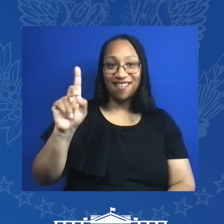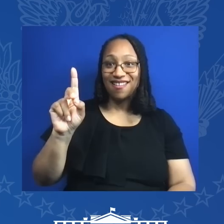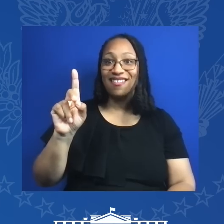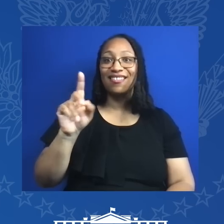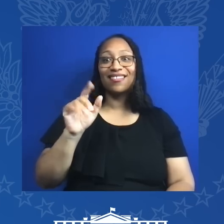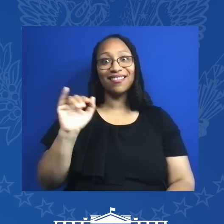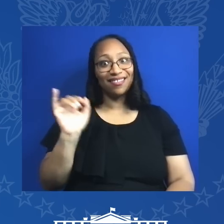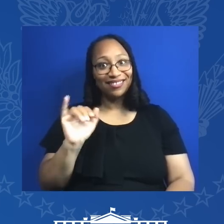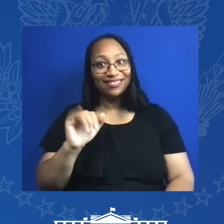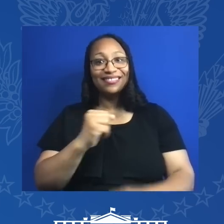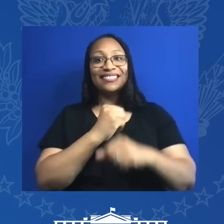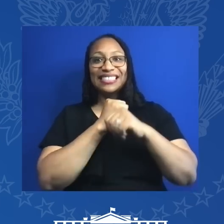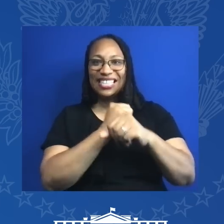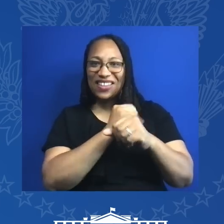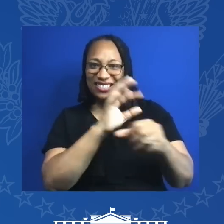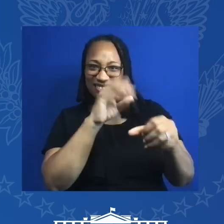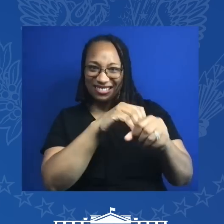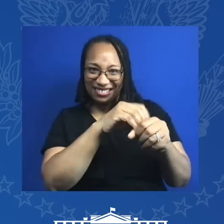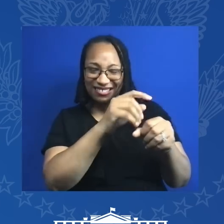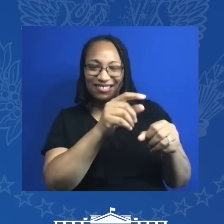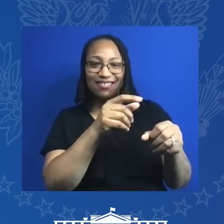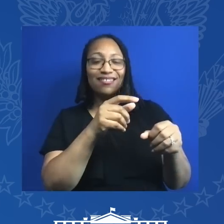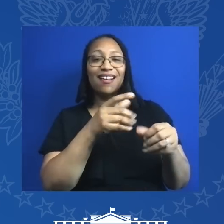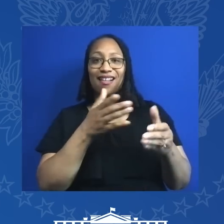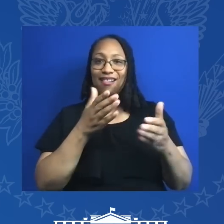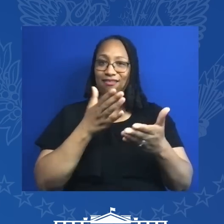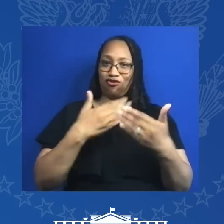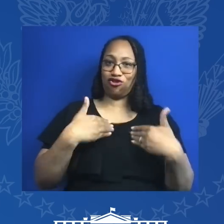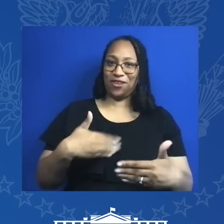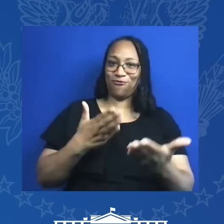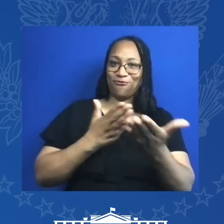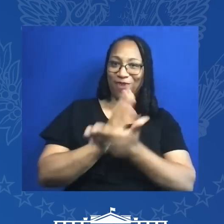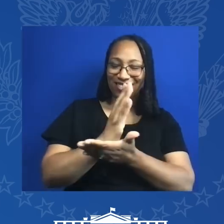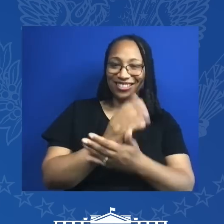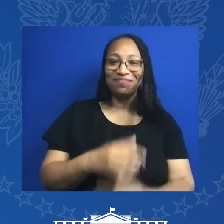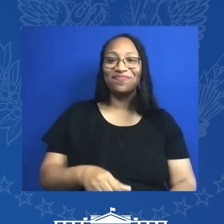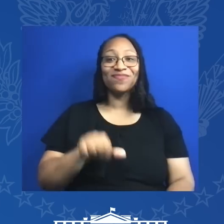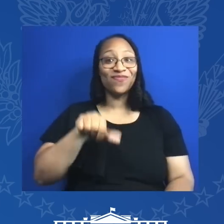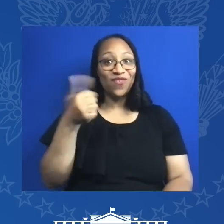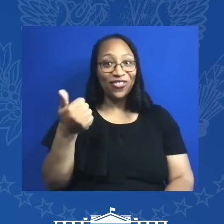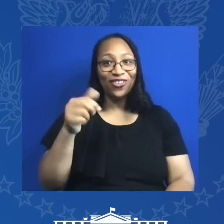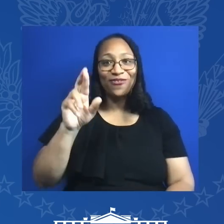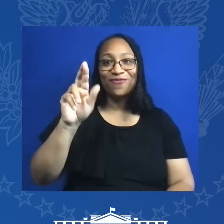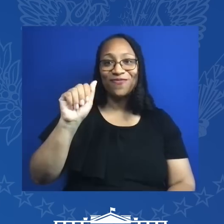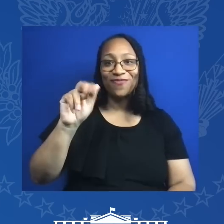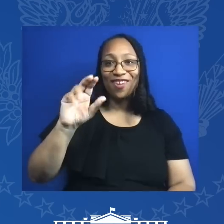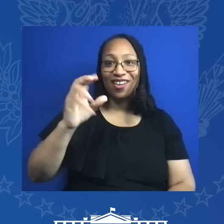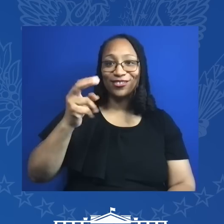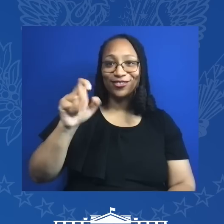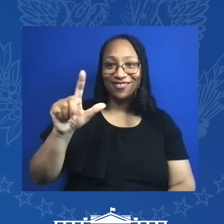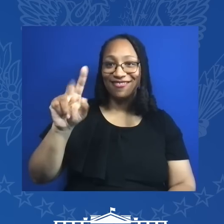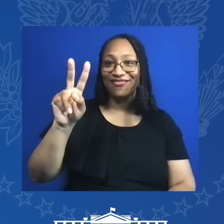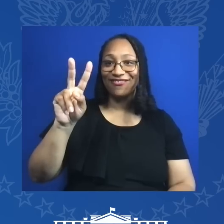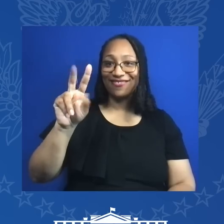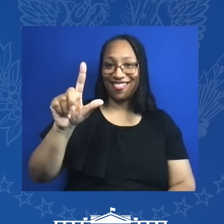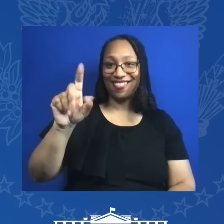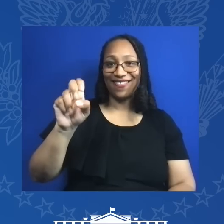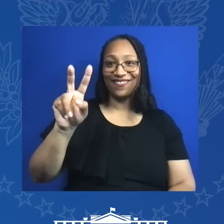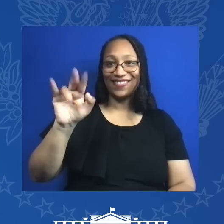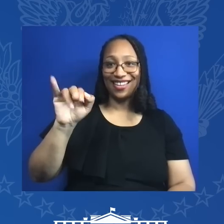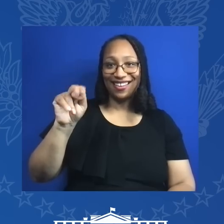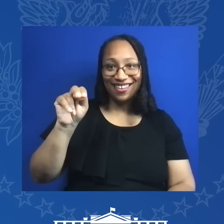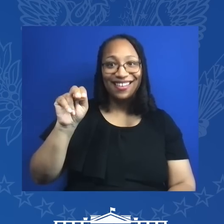And by the way, I'm proud that back home in Delaware, the first transgender state legislator in American history, Sarah